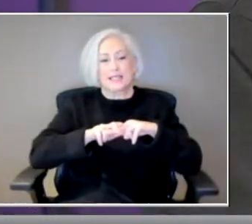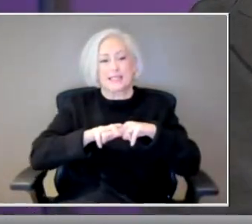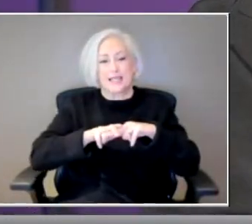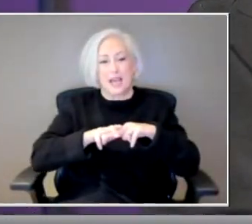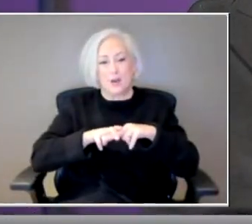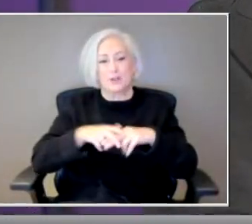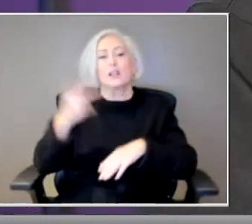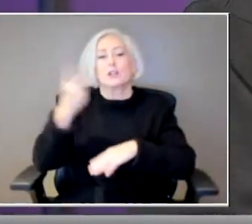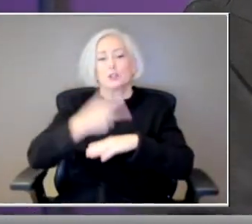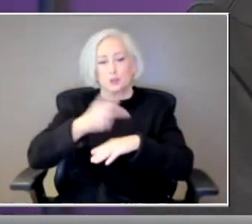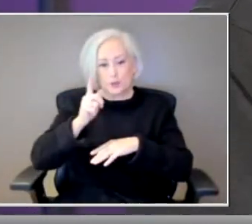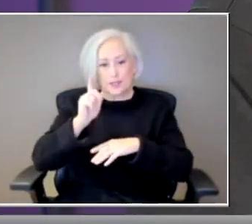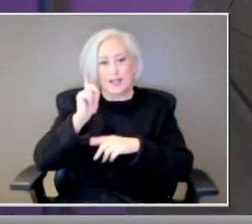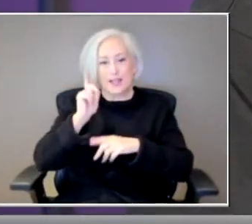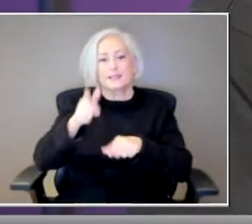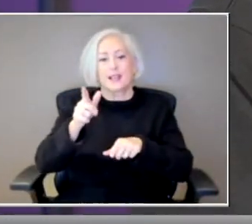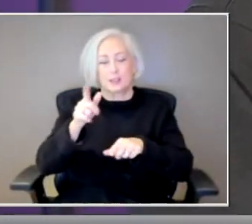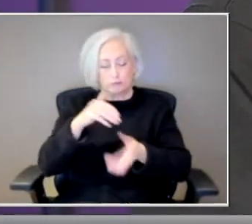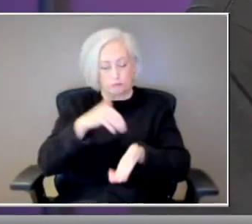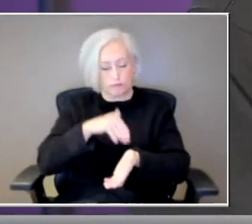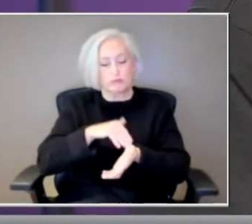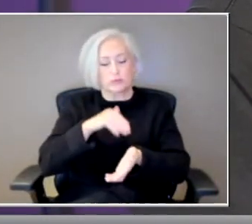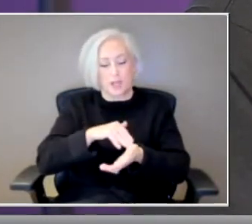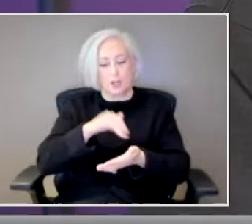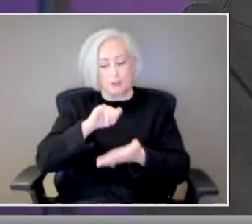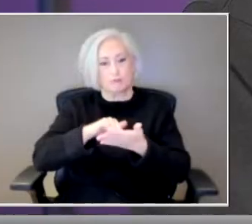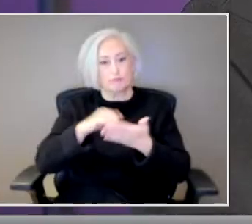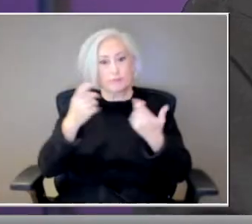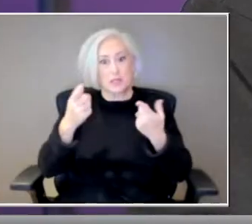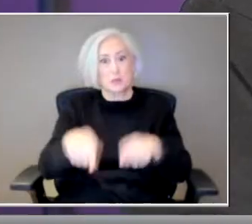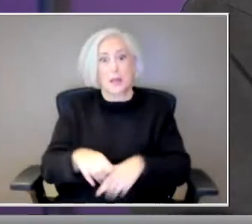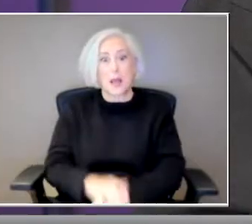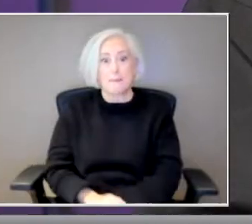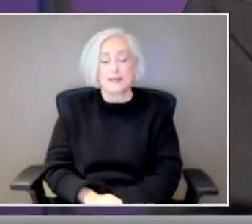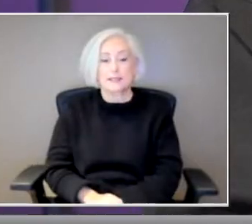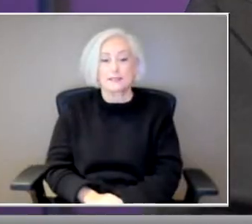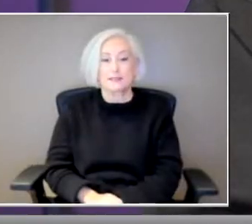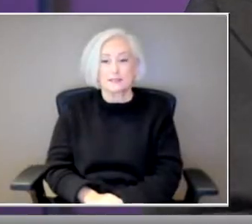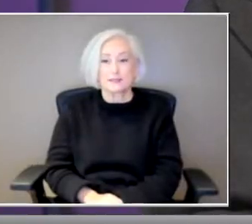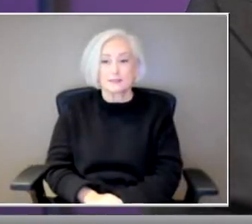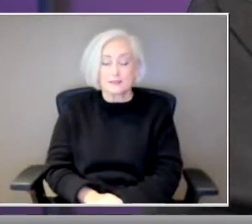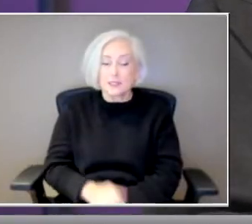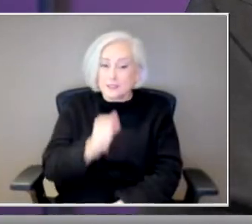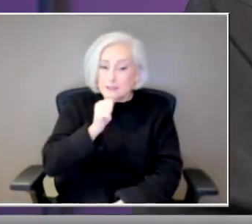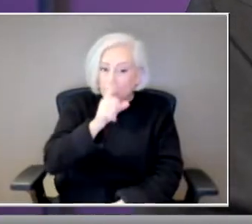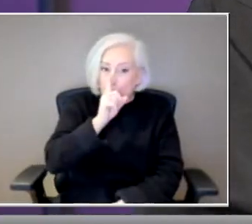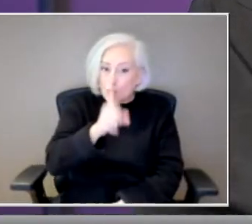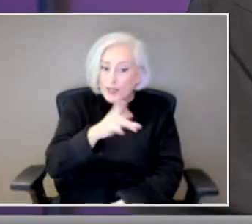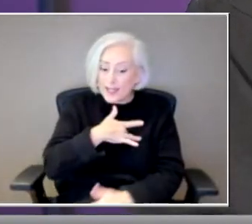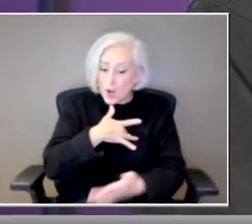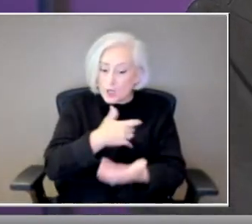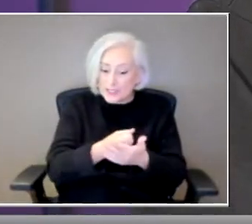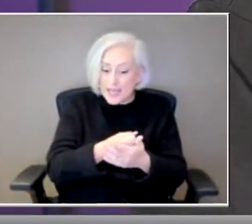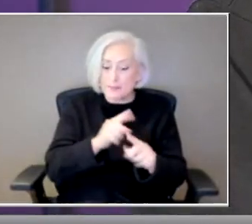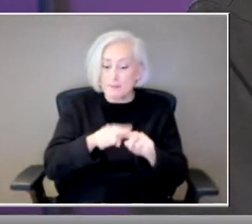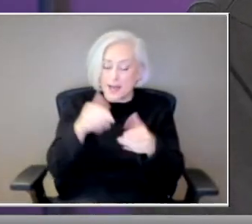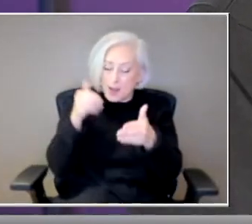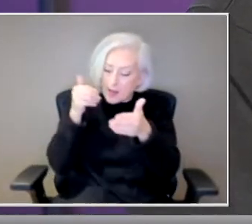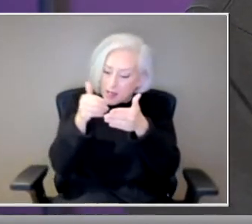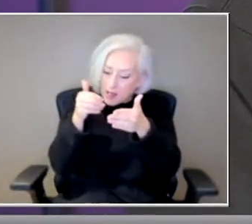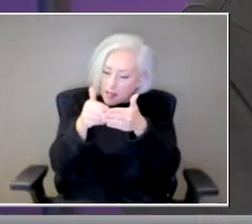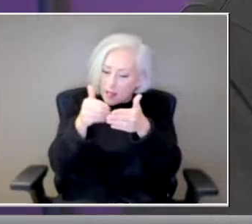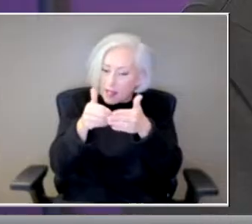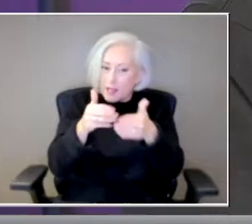later, I went to the doctor, and that's what happened. Wow. So I was not really having a heart attack, but I was on the very close urge of it, having